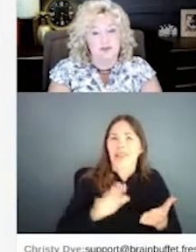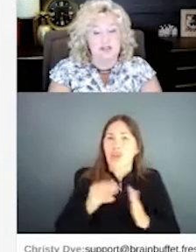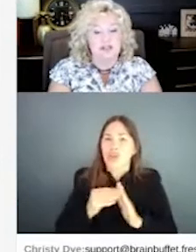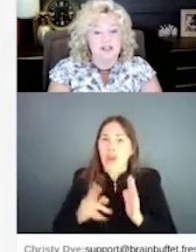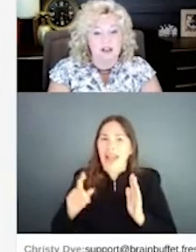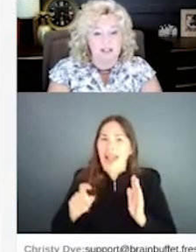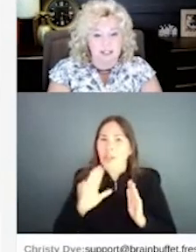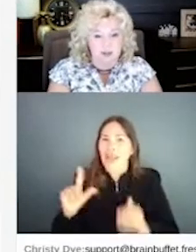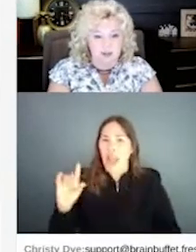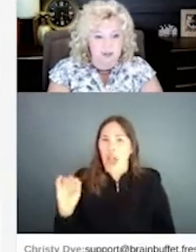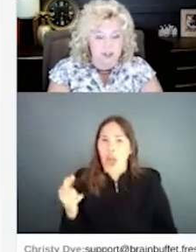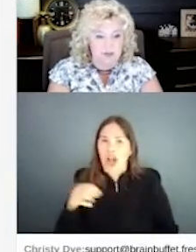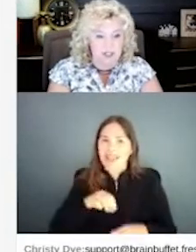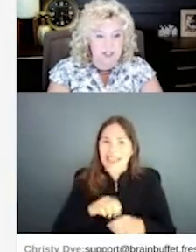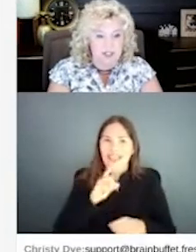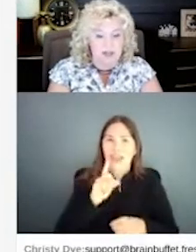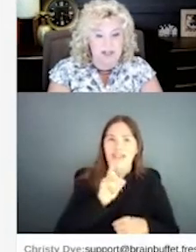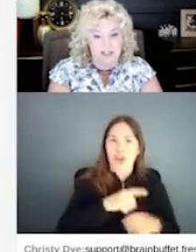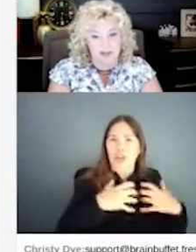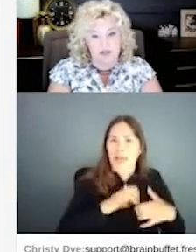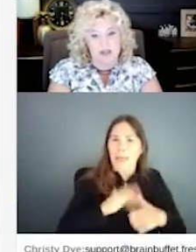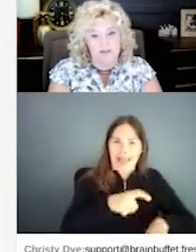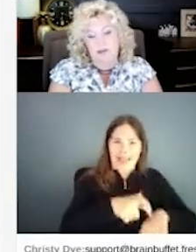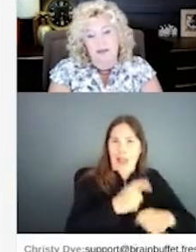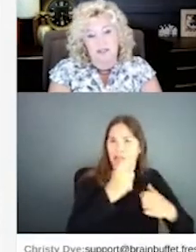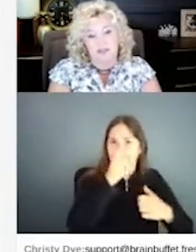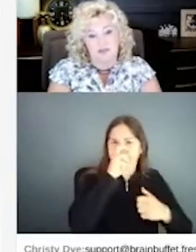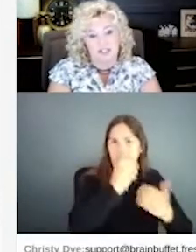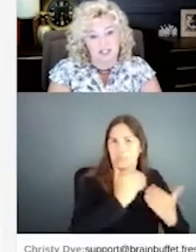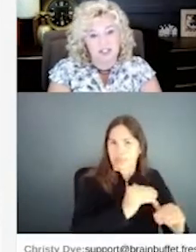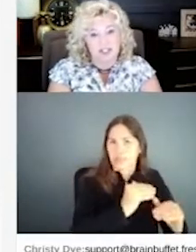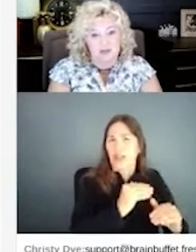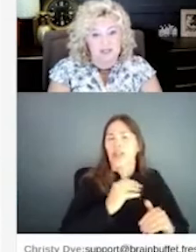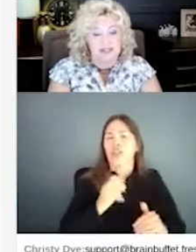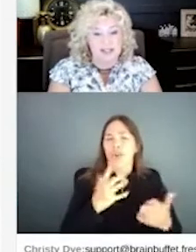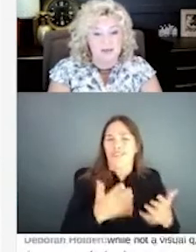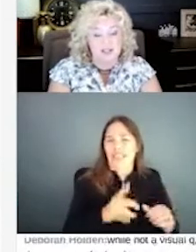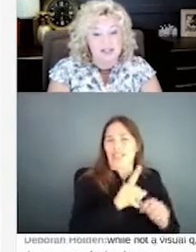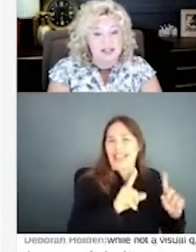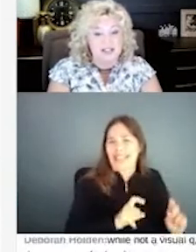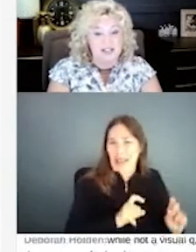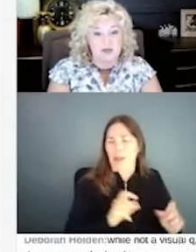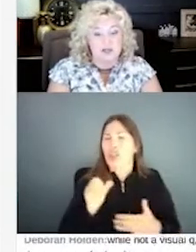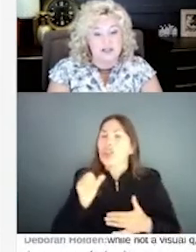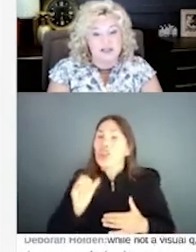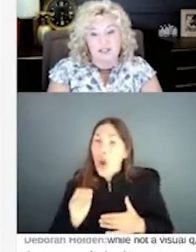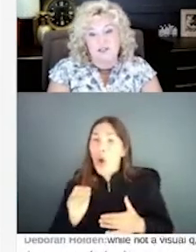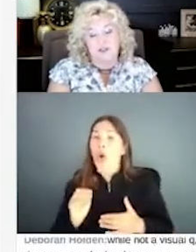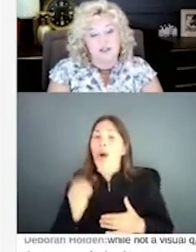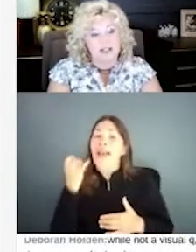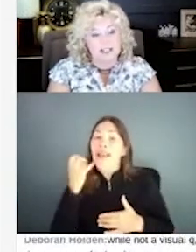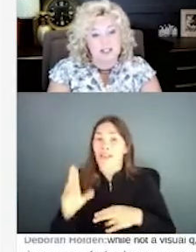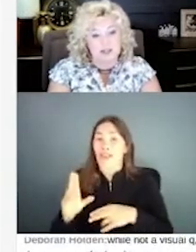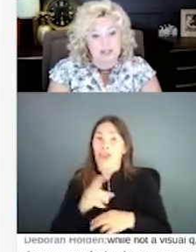be logged into those virtual machines by a certain time to be able to finish those exams. And so if your